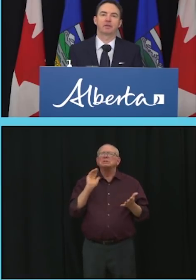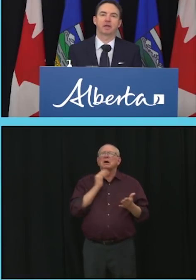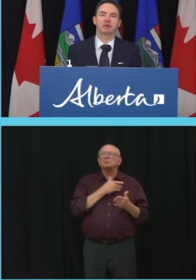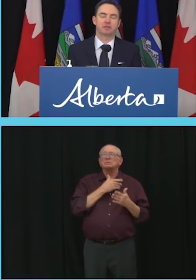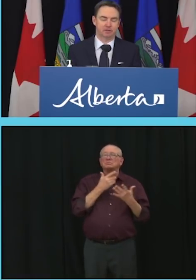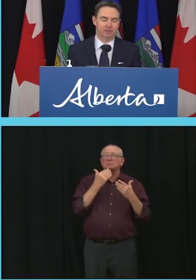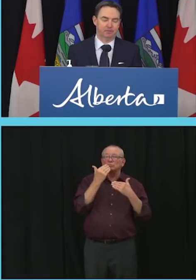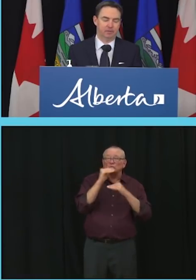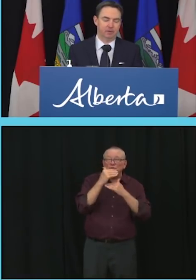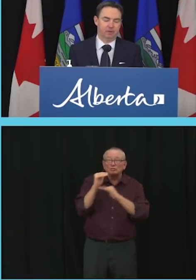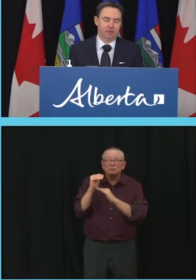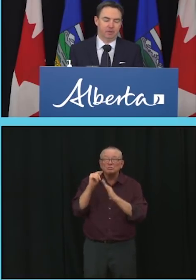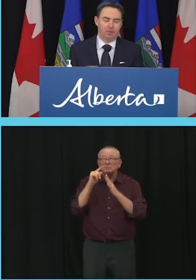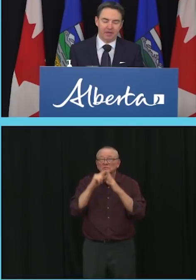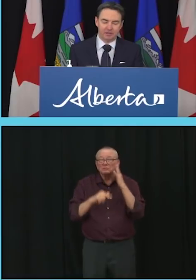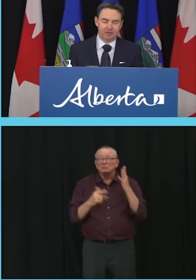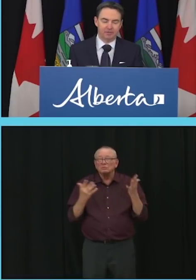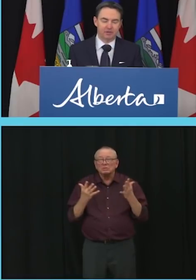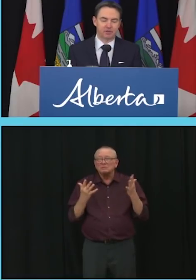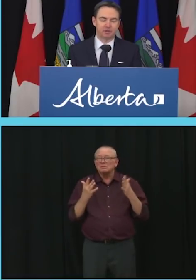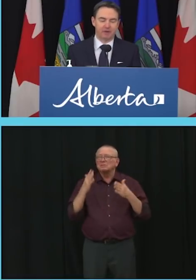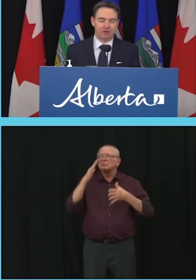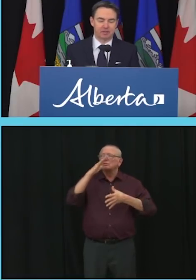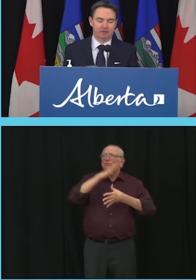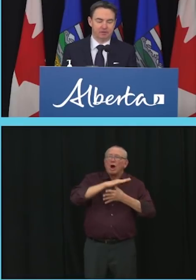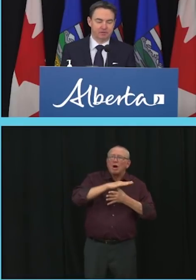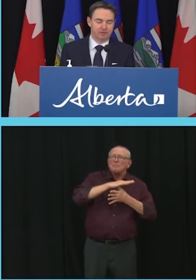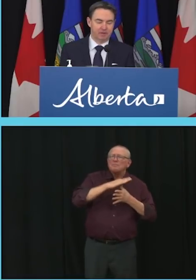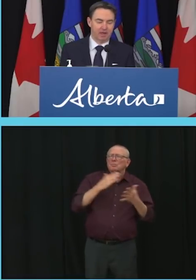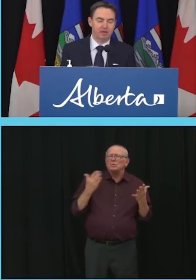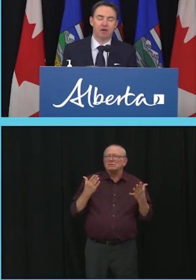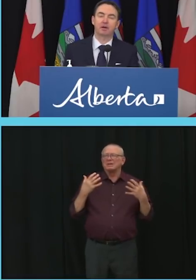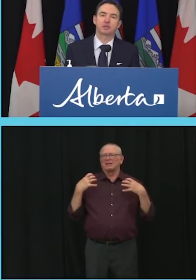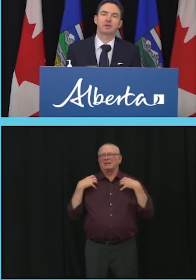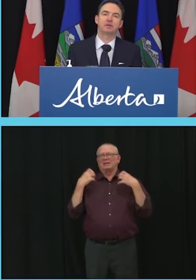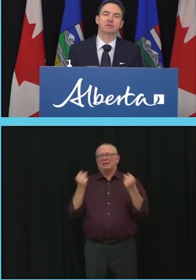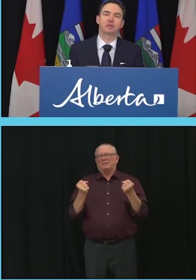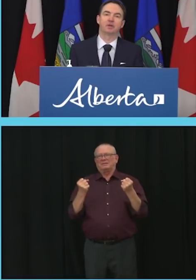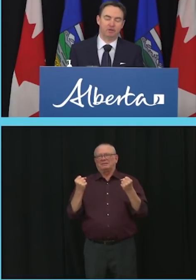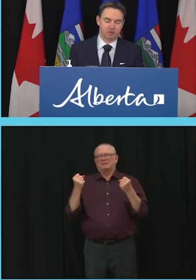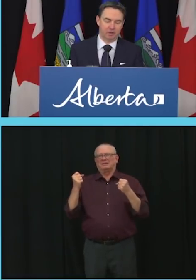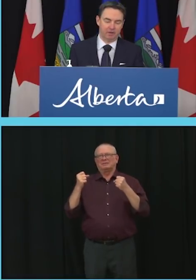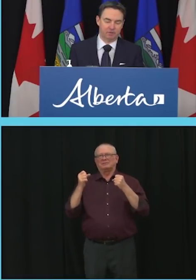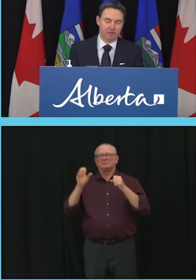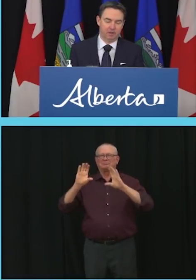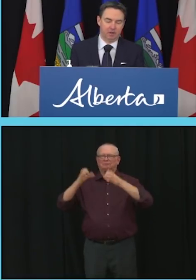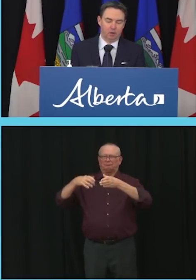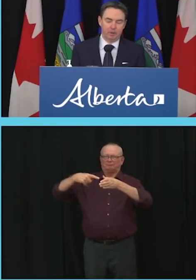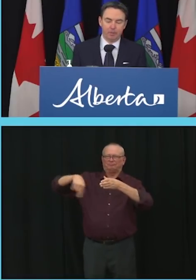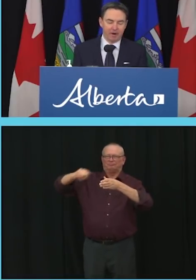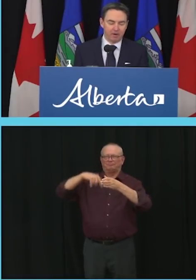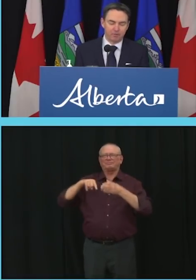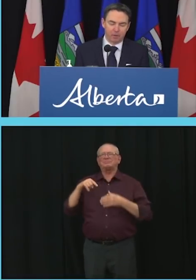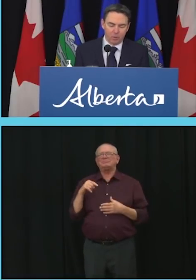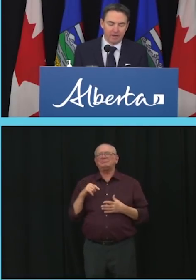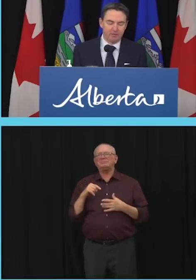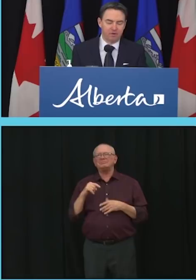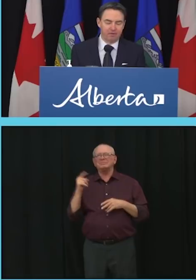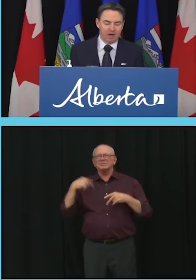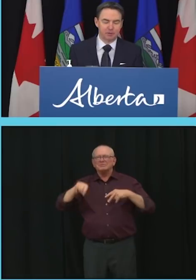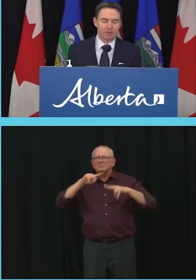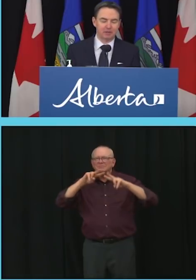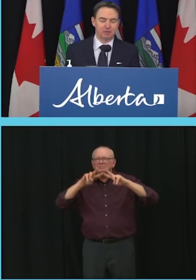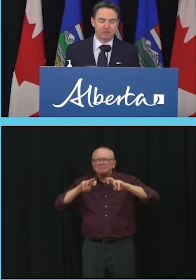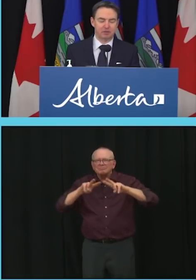our healthcare system. Based on the surge in virus levels and our experience in previous waves, we prepared for a wave